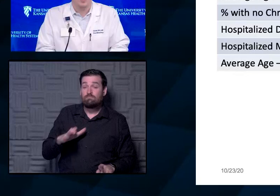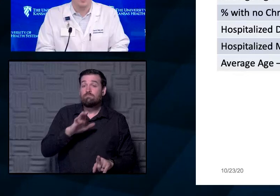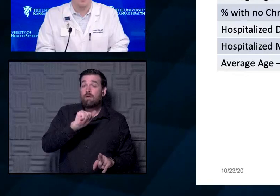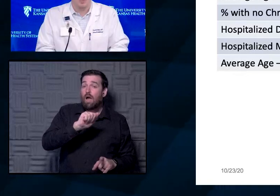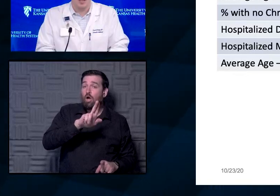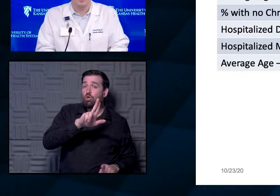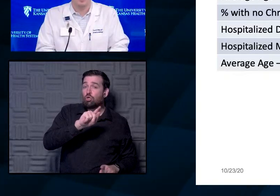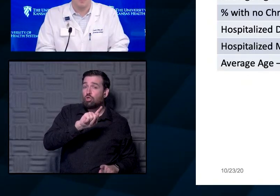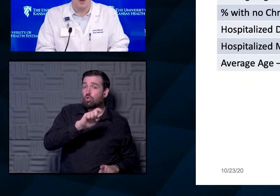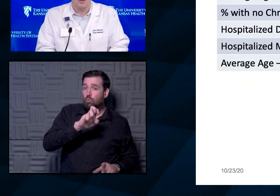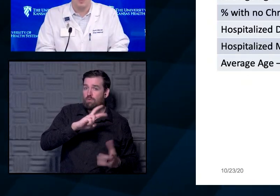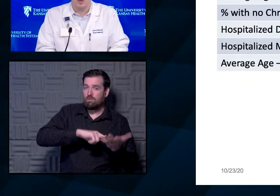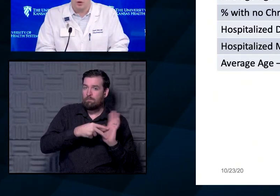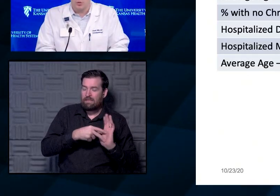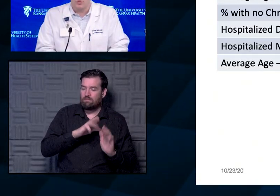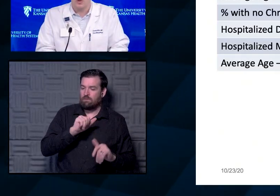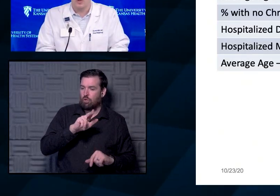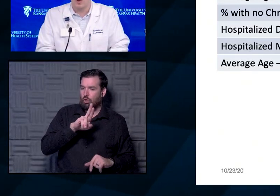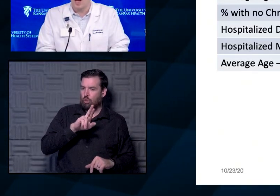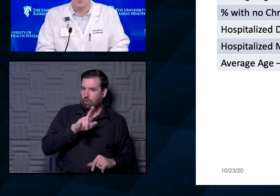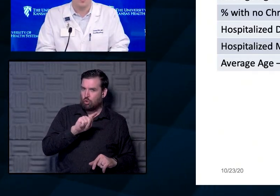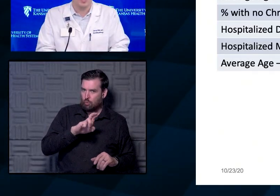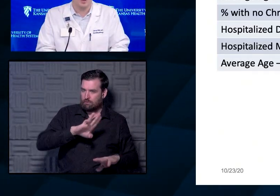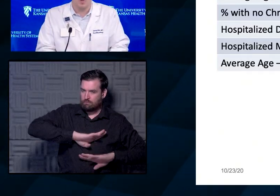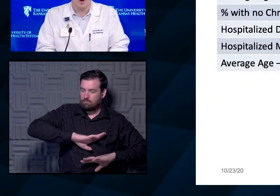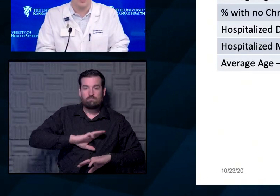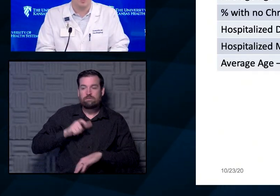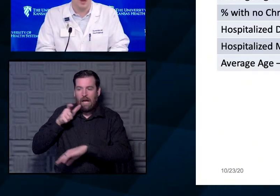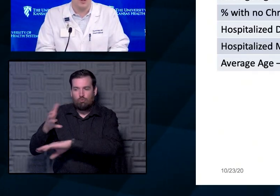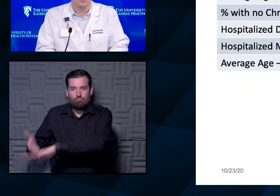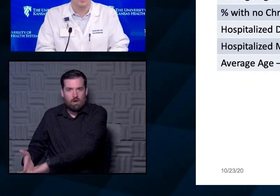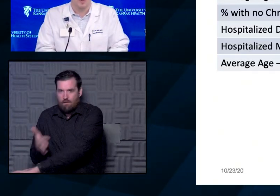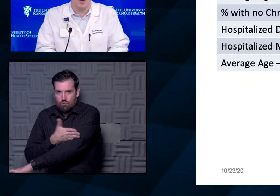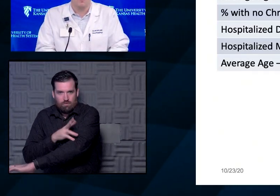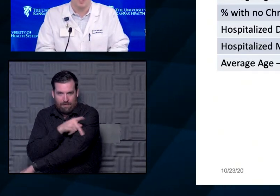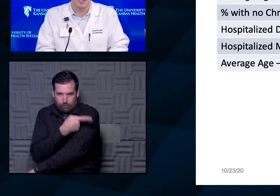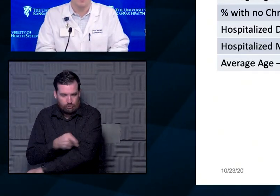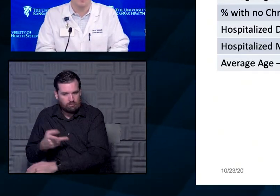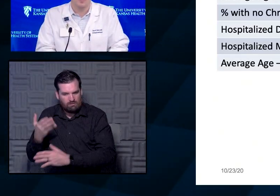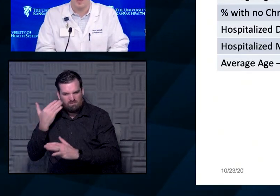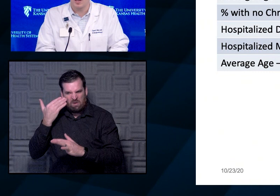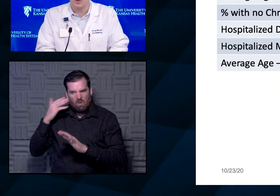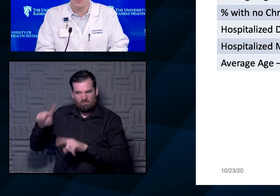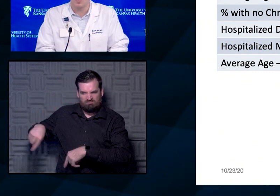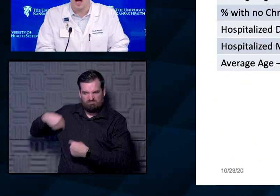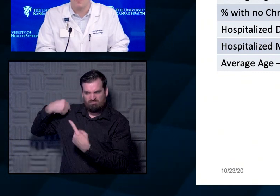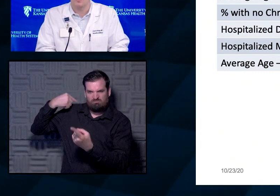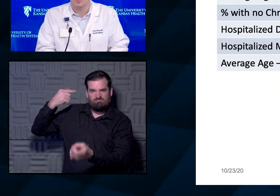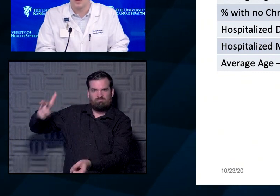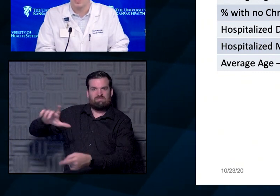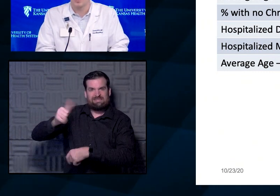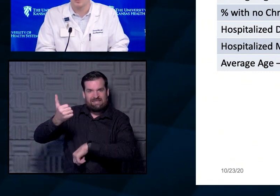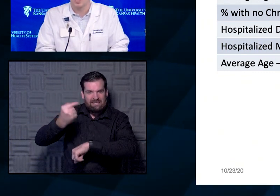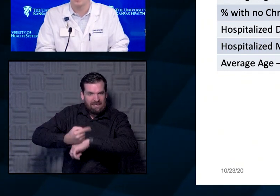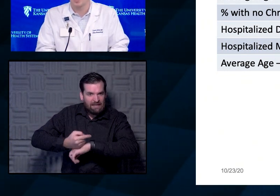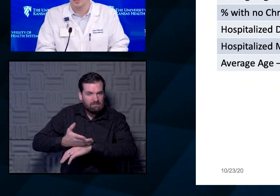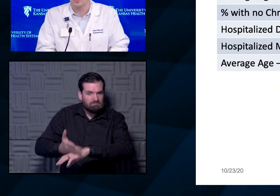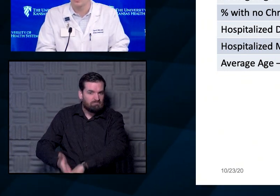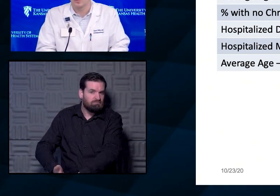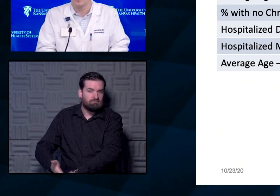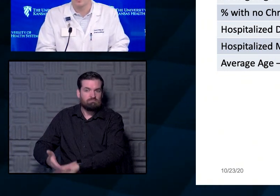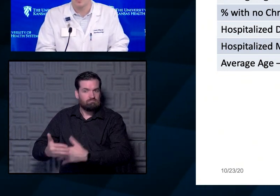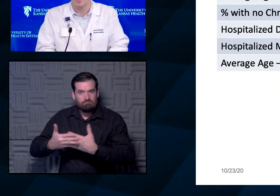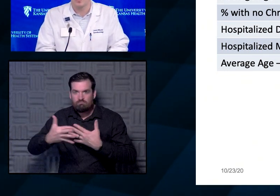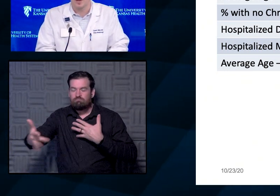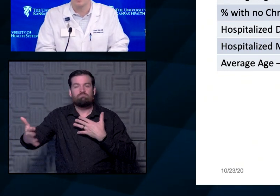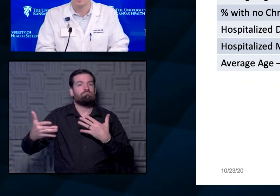acute. Meeting the definition of acute, so not the recovering patients that we know have been here for 10 days or more after their